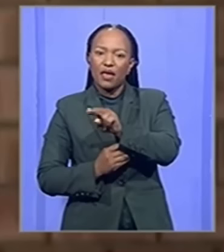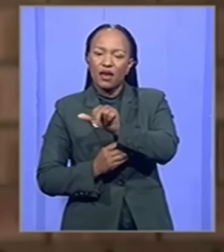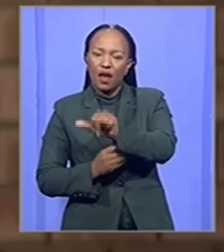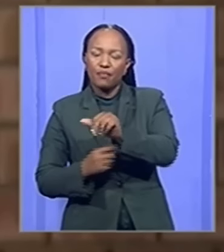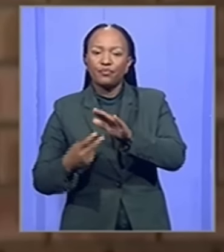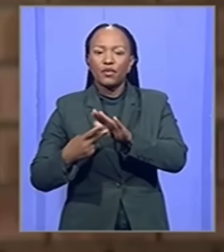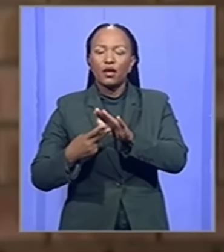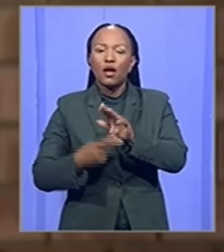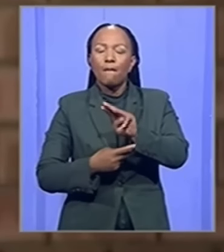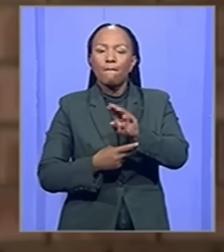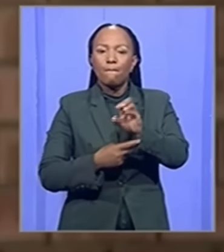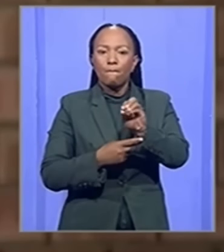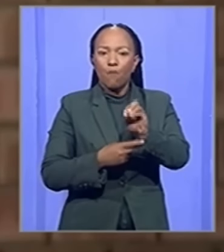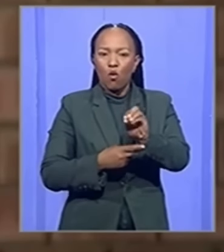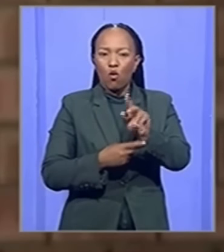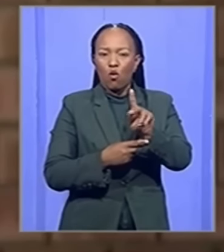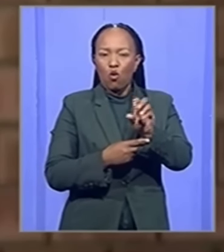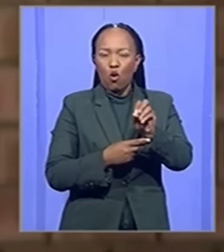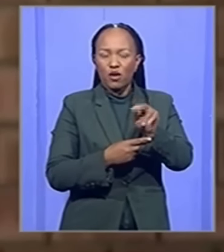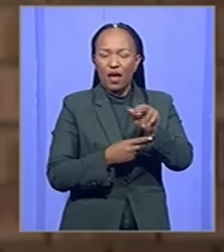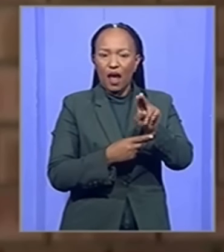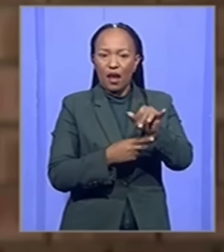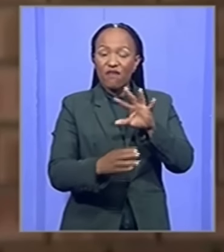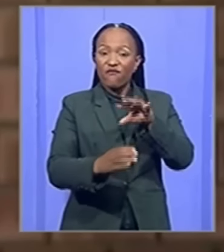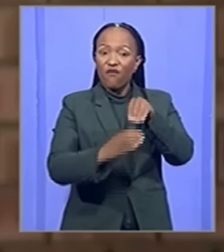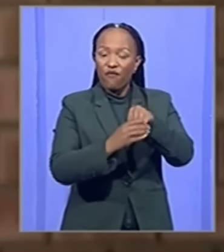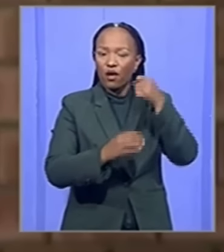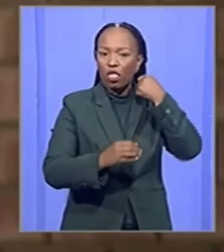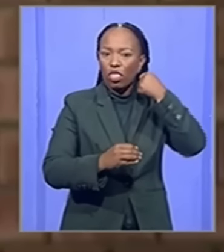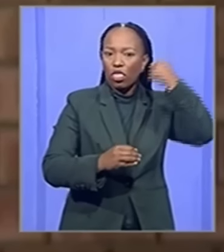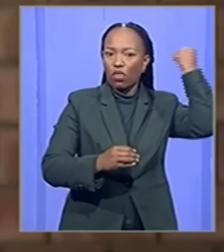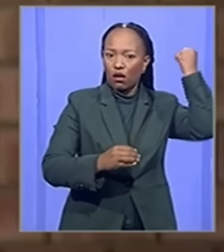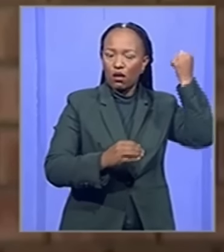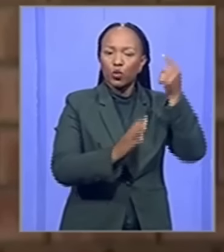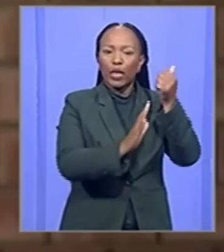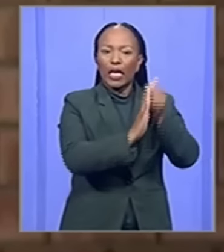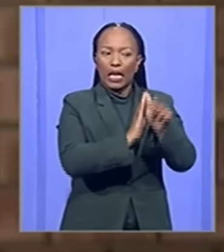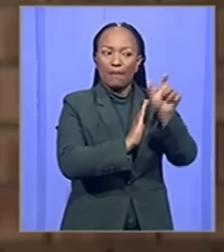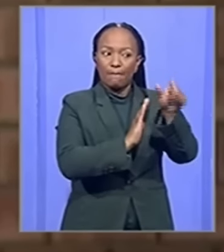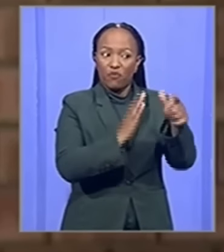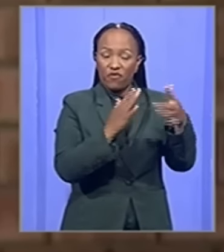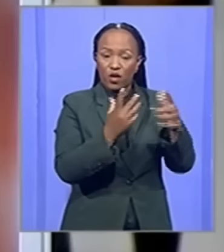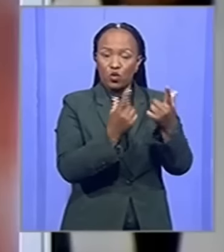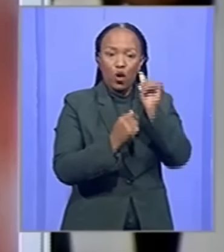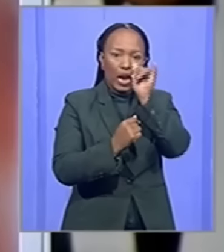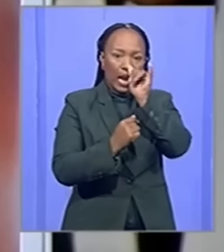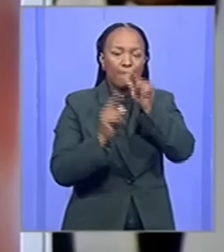involving the death penalty. She expanded on the principle of Ubuntu.